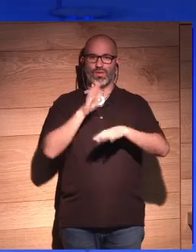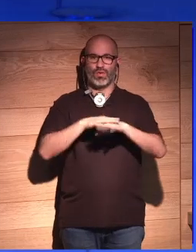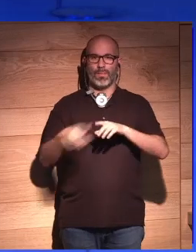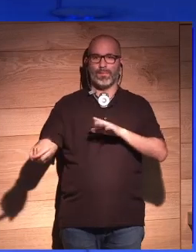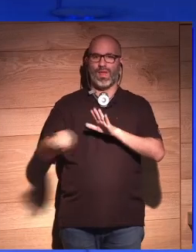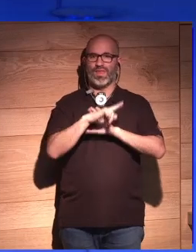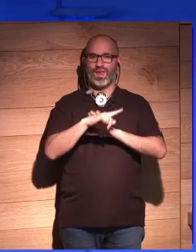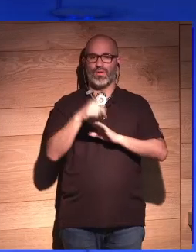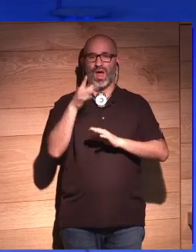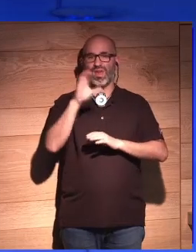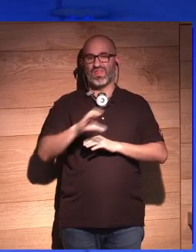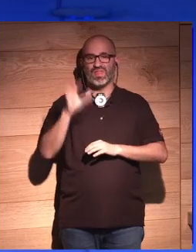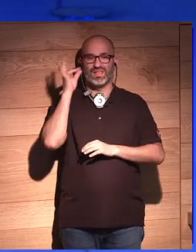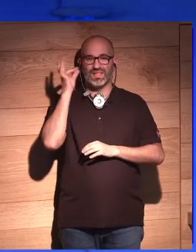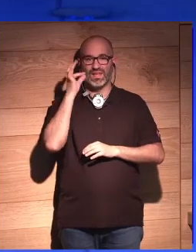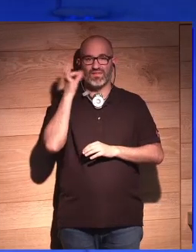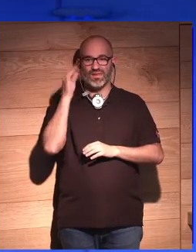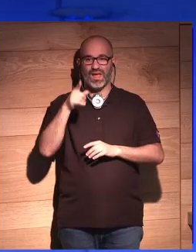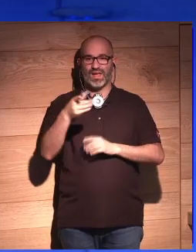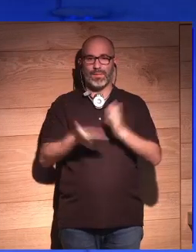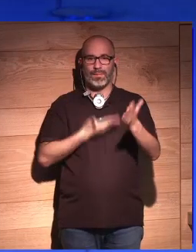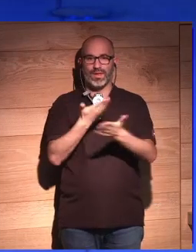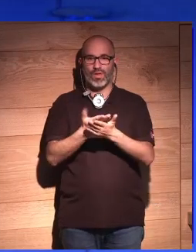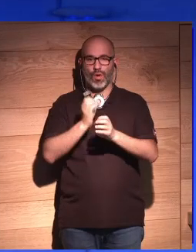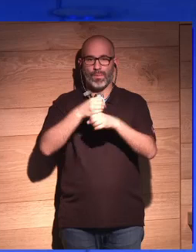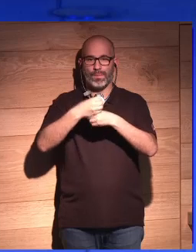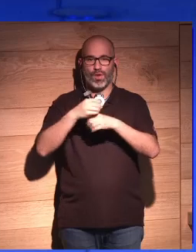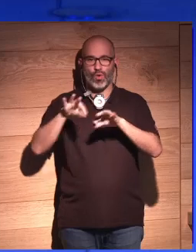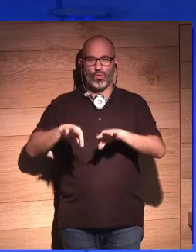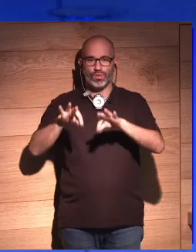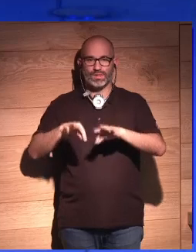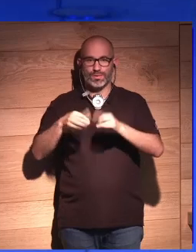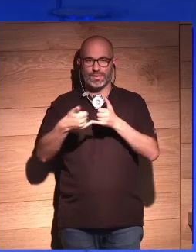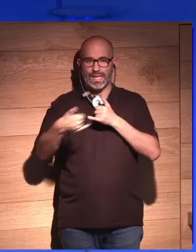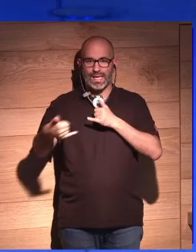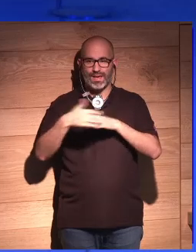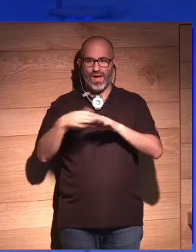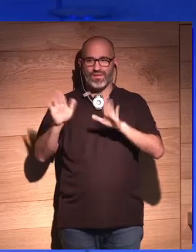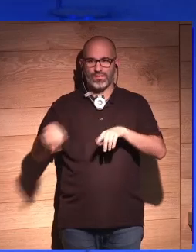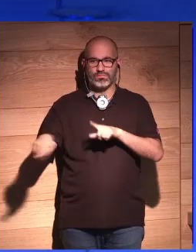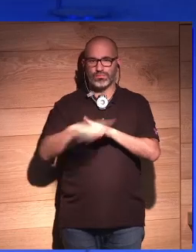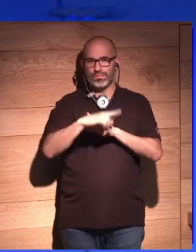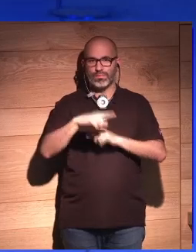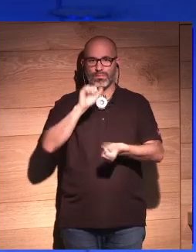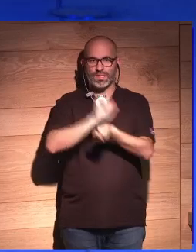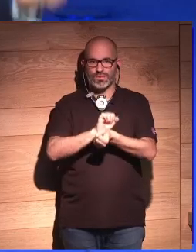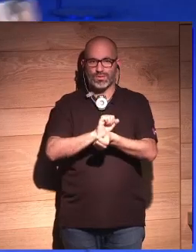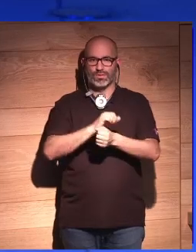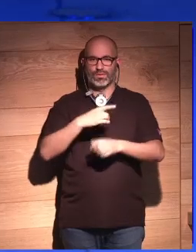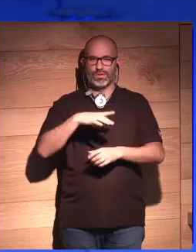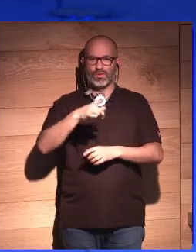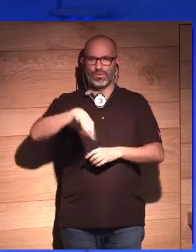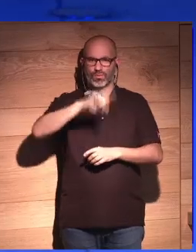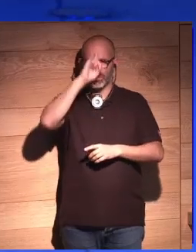we showed the film, and we also showed the film in Second Life. I don't know how many people know what Second Life is, but it is an